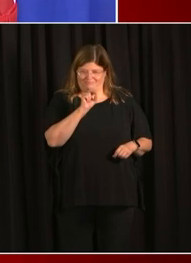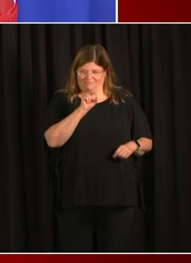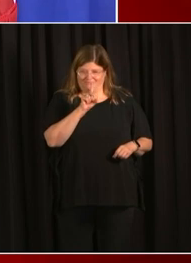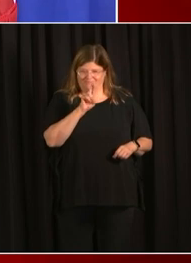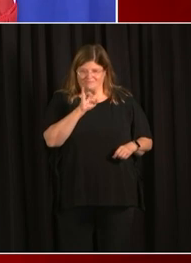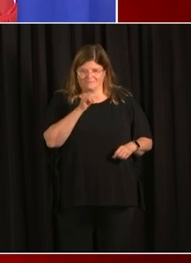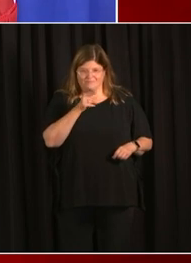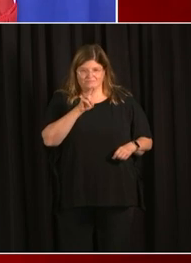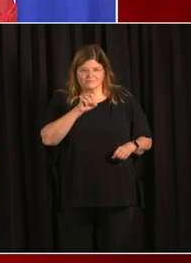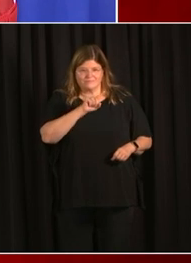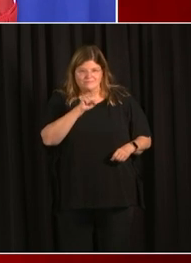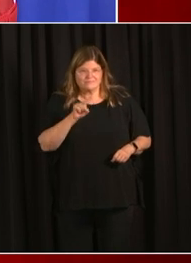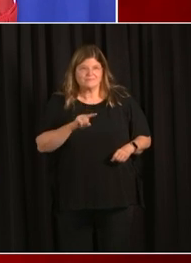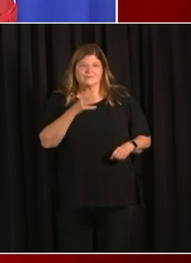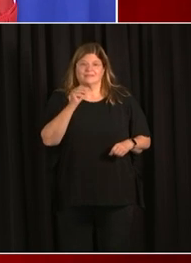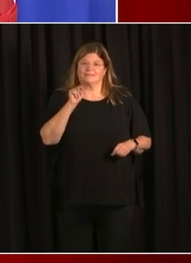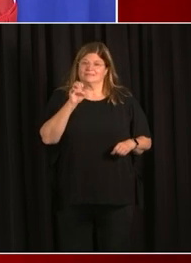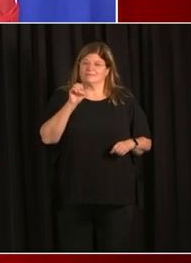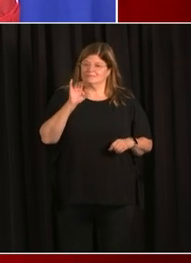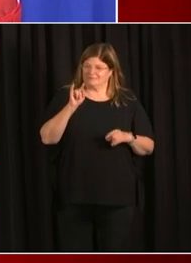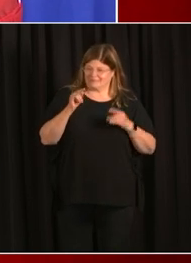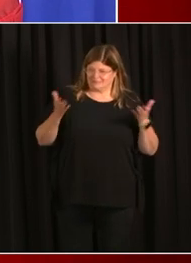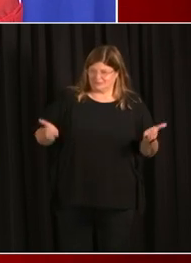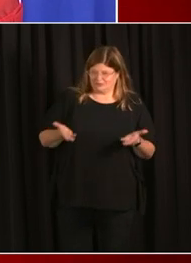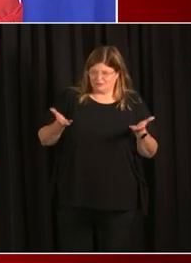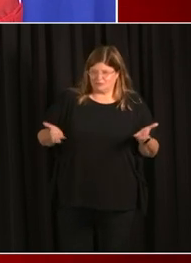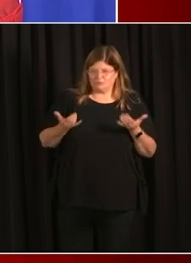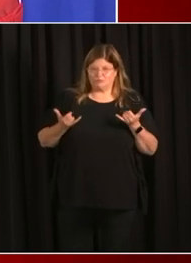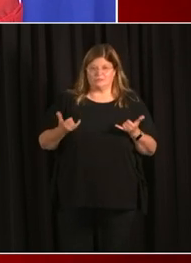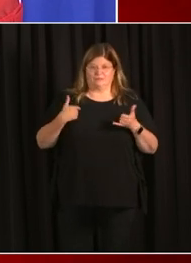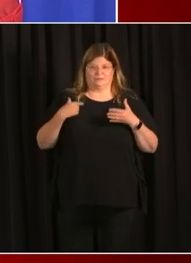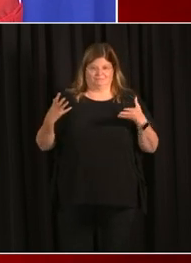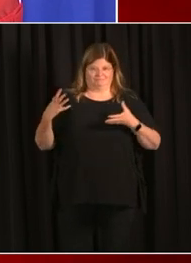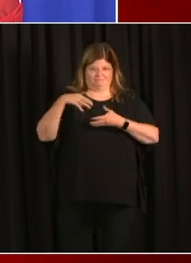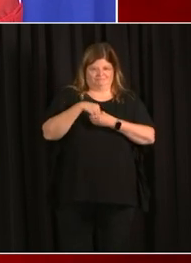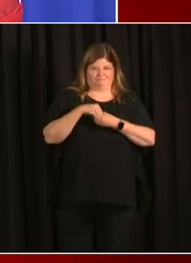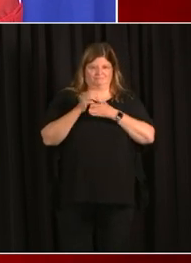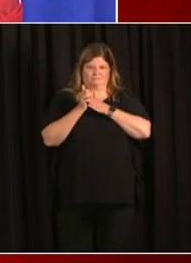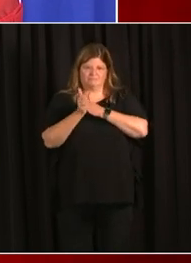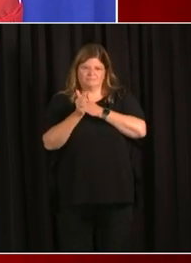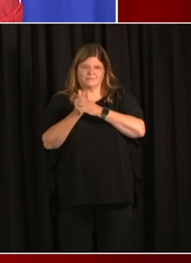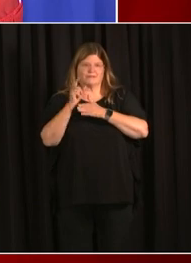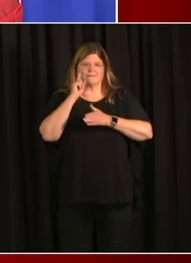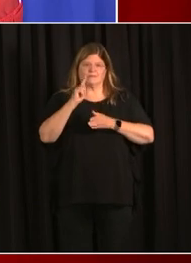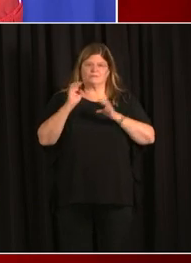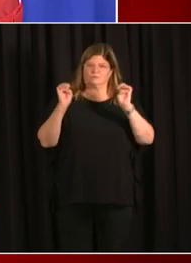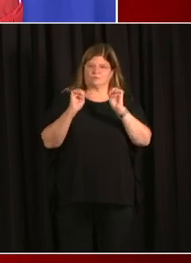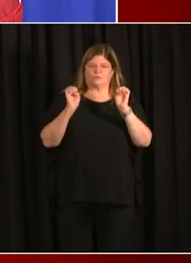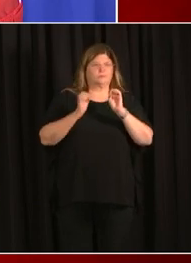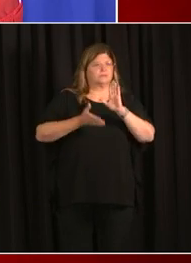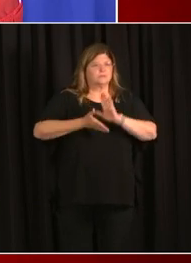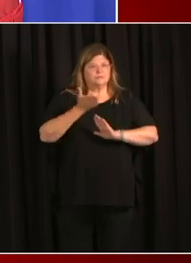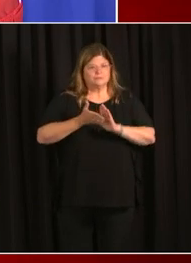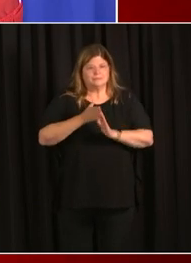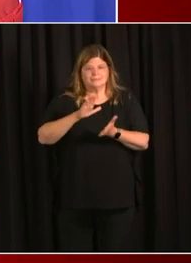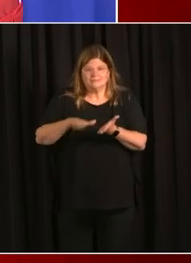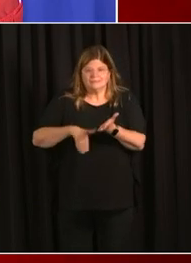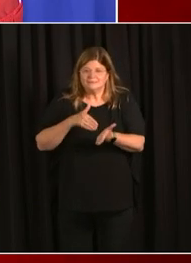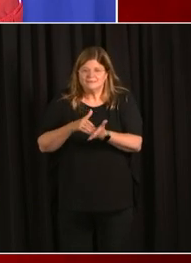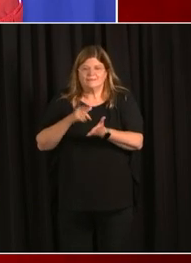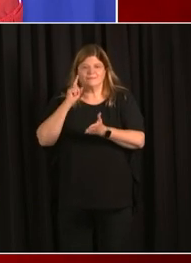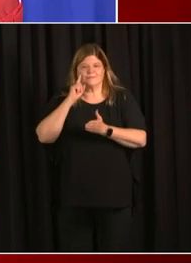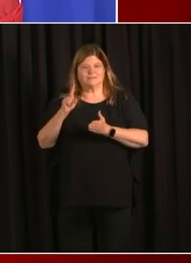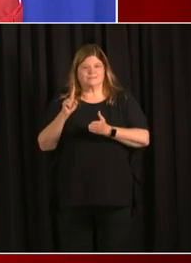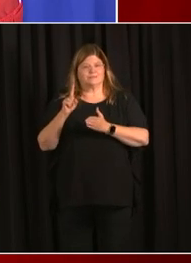are also part of my leadership team for the Emergency Operations Center for the district's response